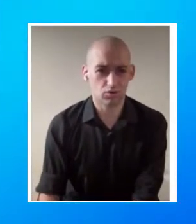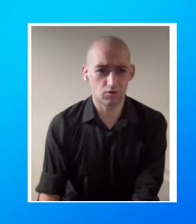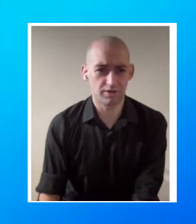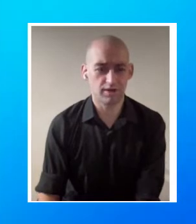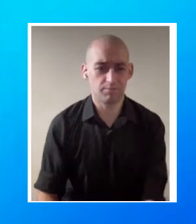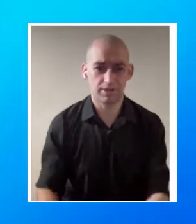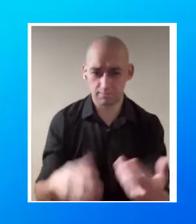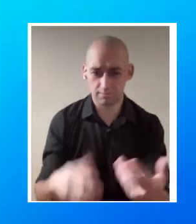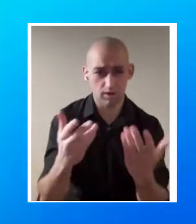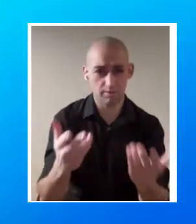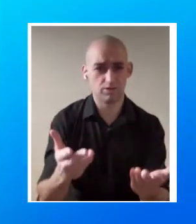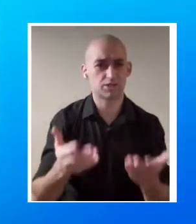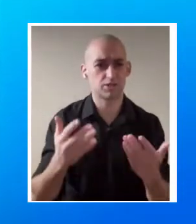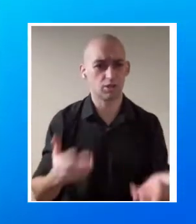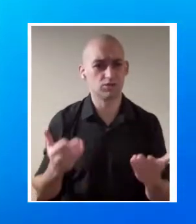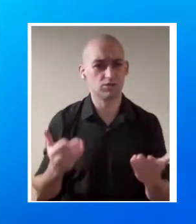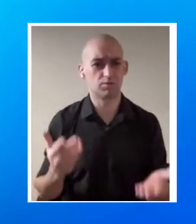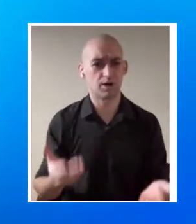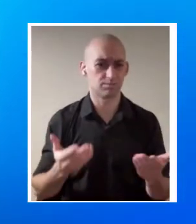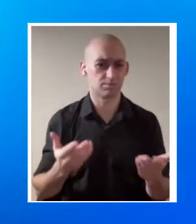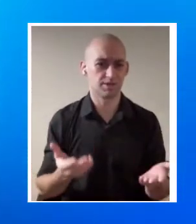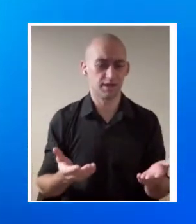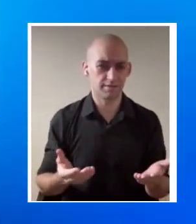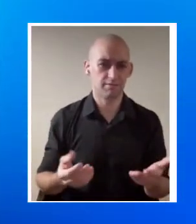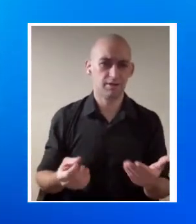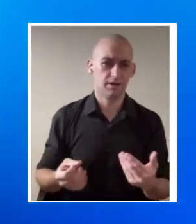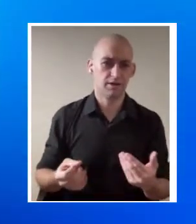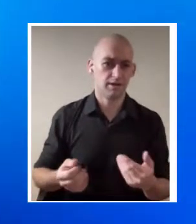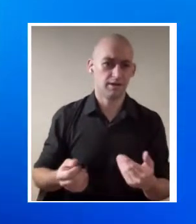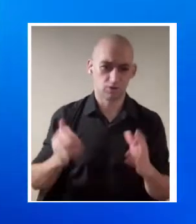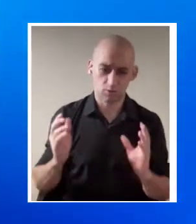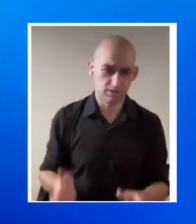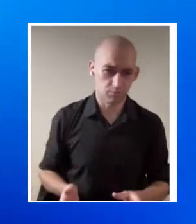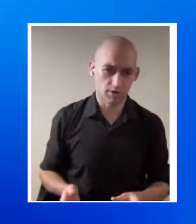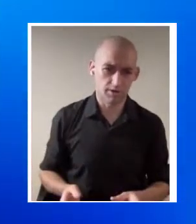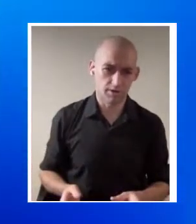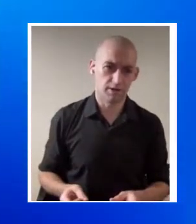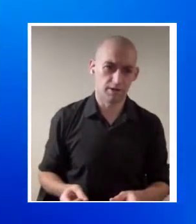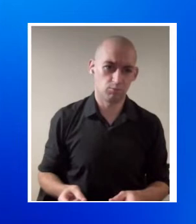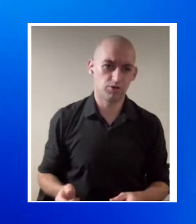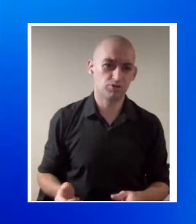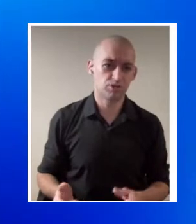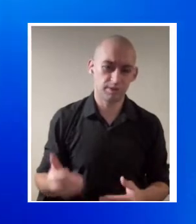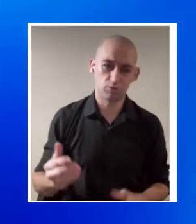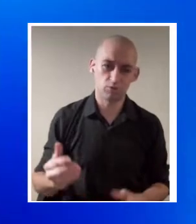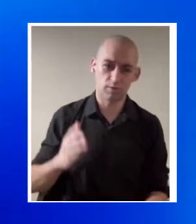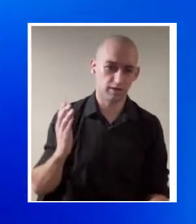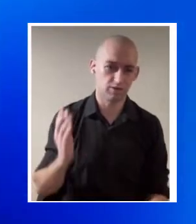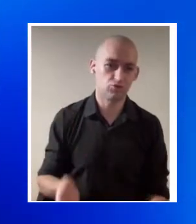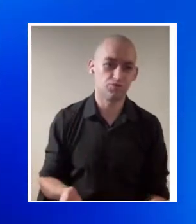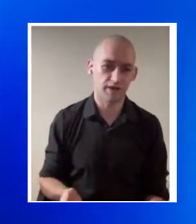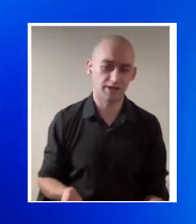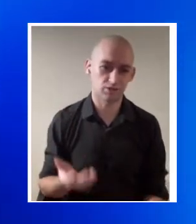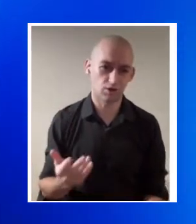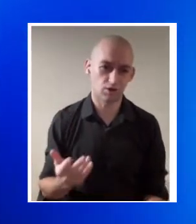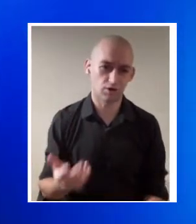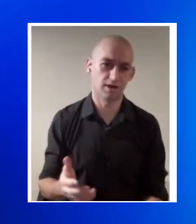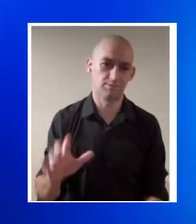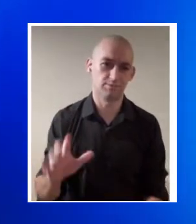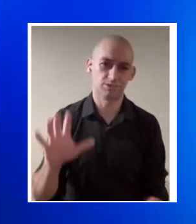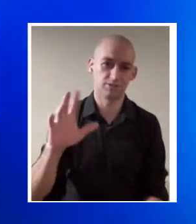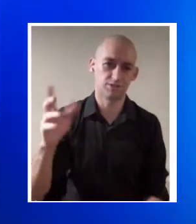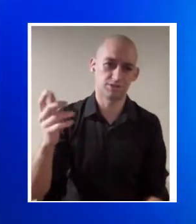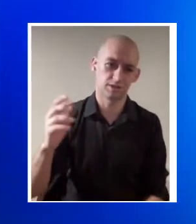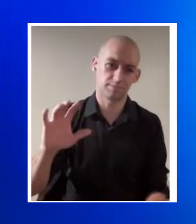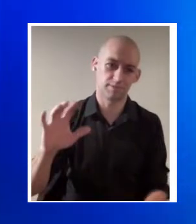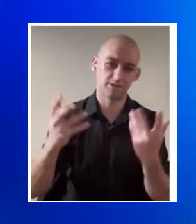slower, it'd be great. But I mean, just as slow as you possibly can is always important. But we're used to people going too fast all the time.